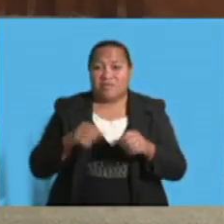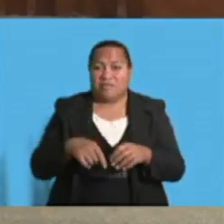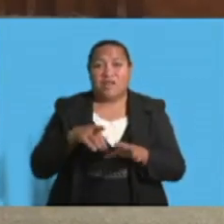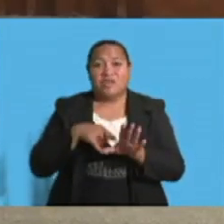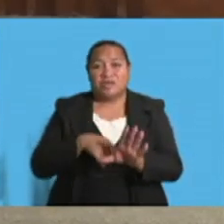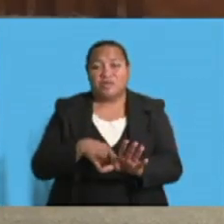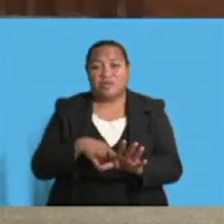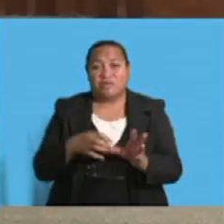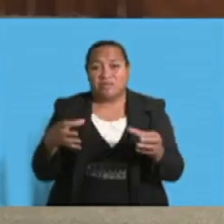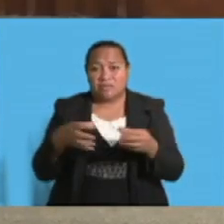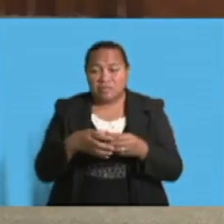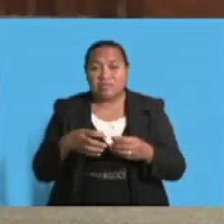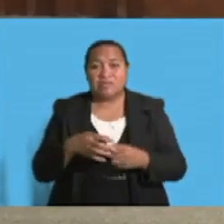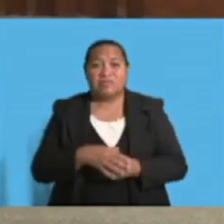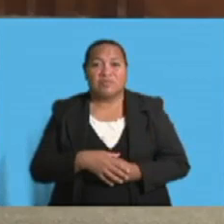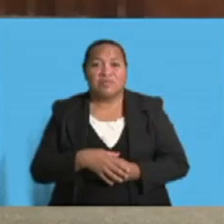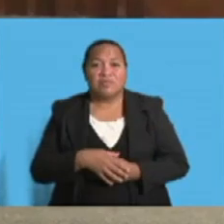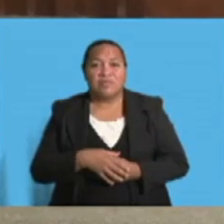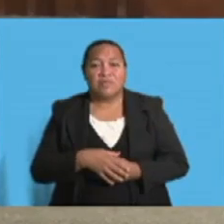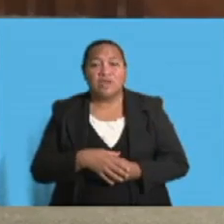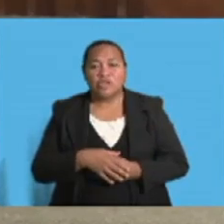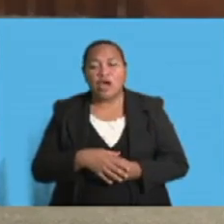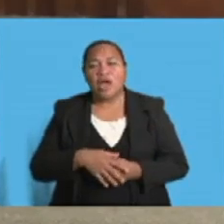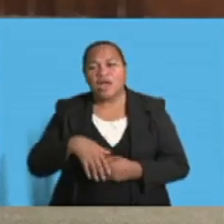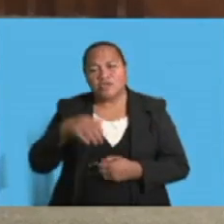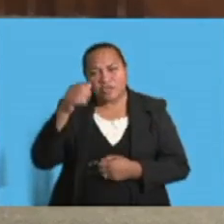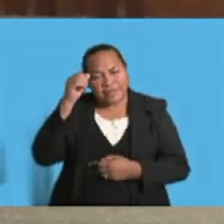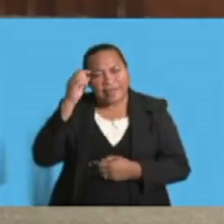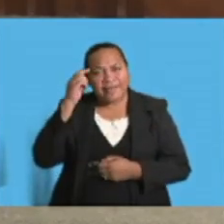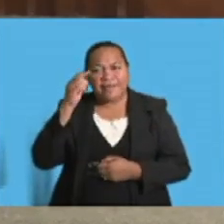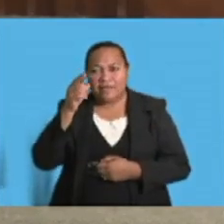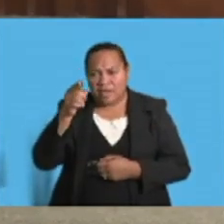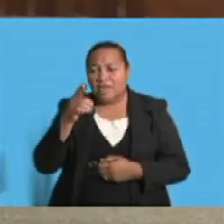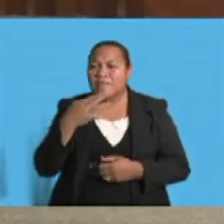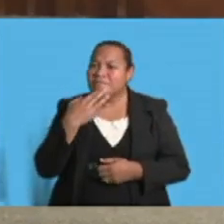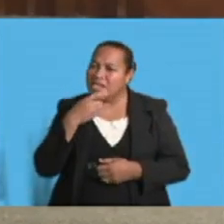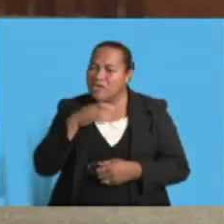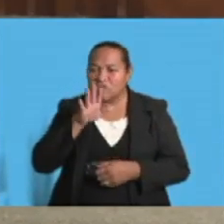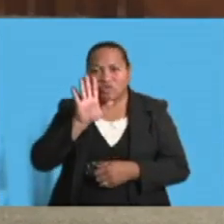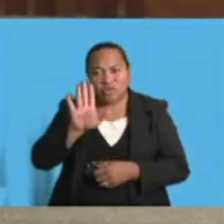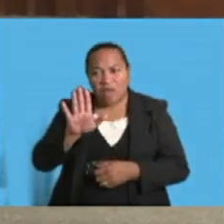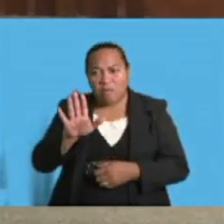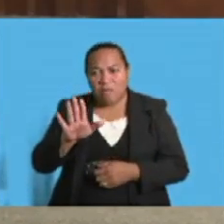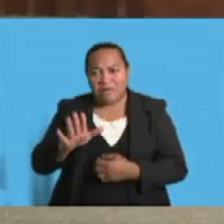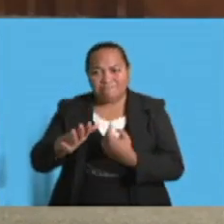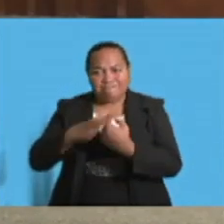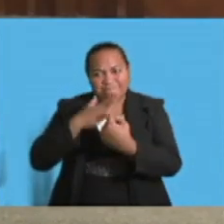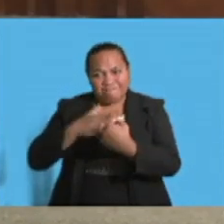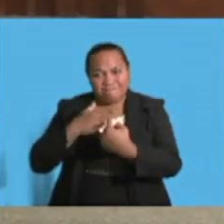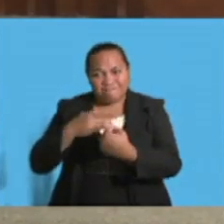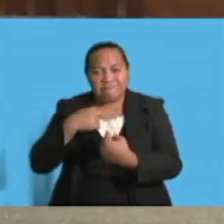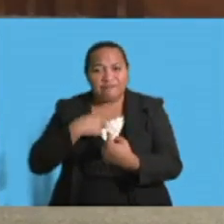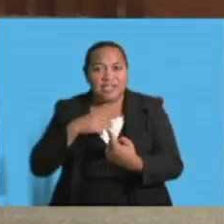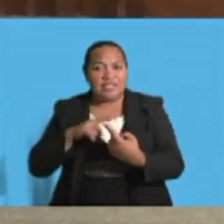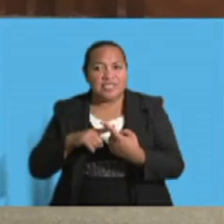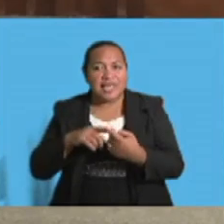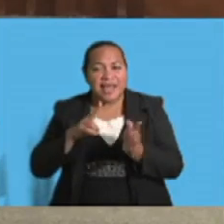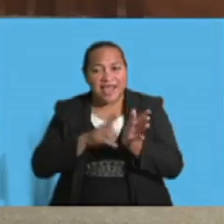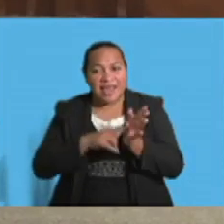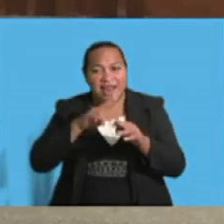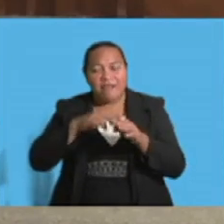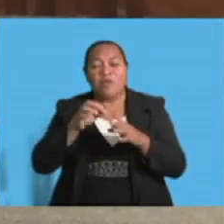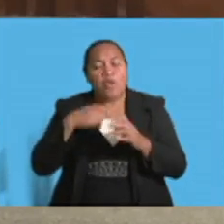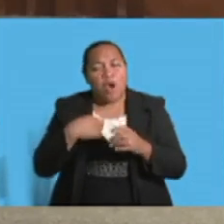I think, Madam Speaker, that the Attorney General should stop accusing me and the National Federation Party, because we have always